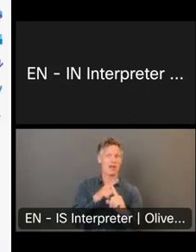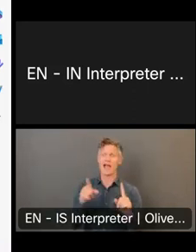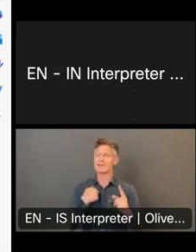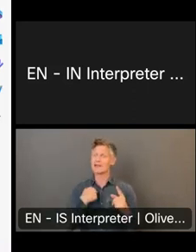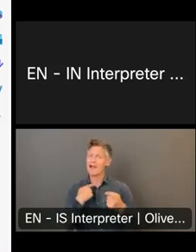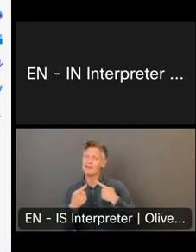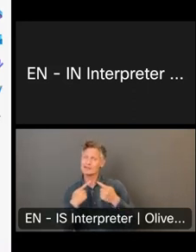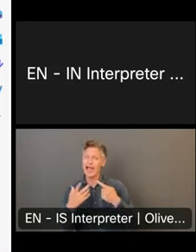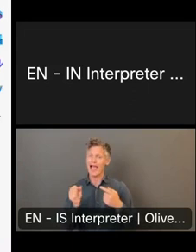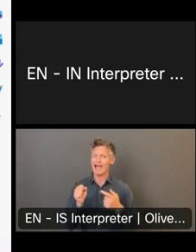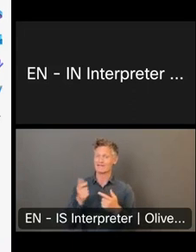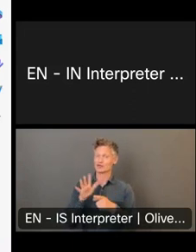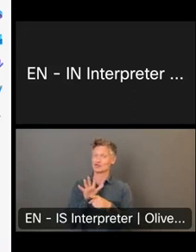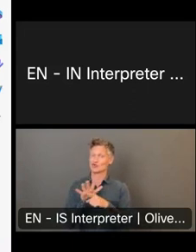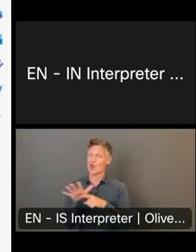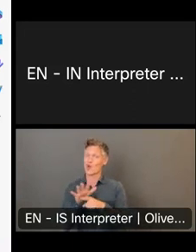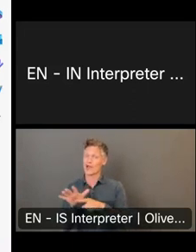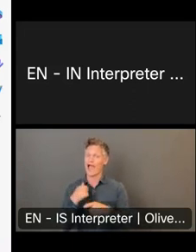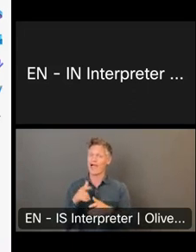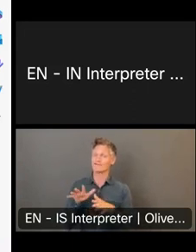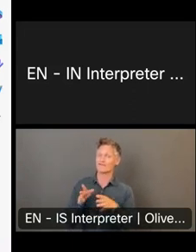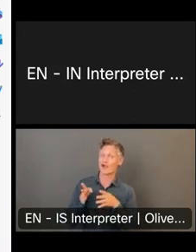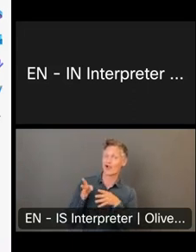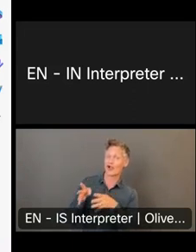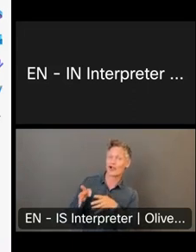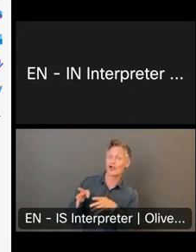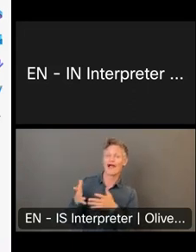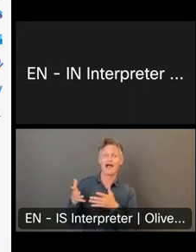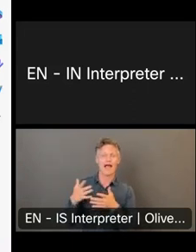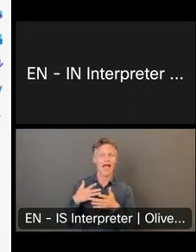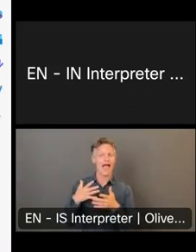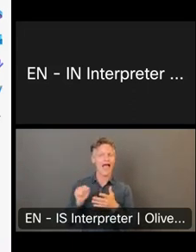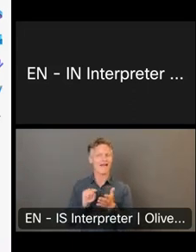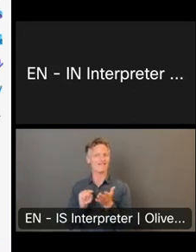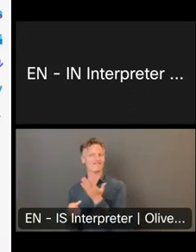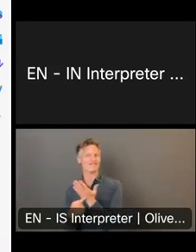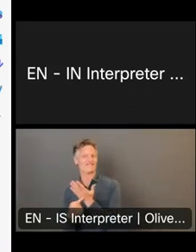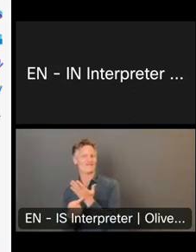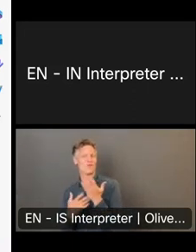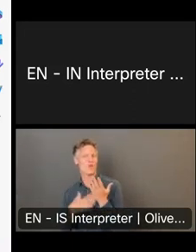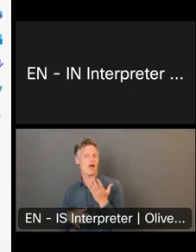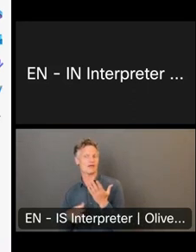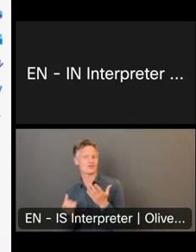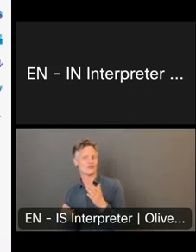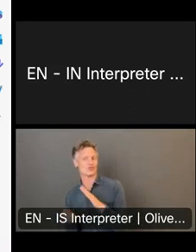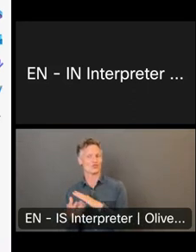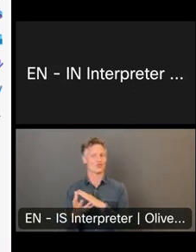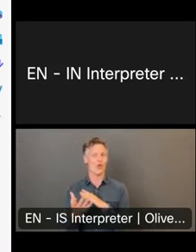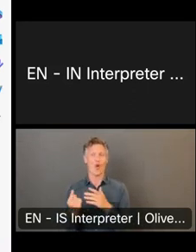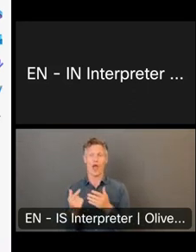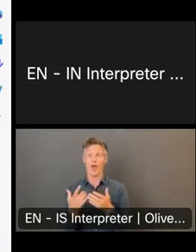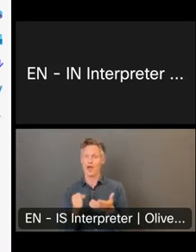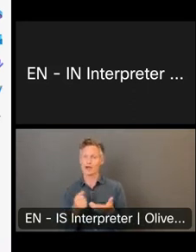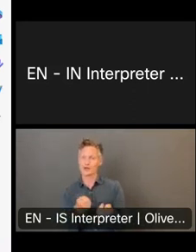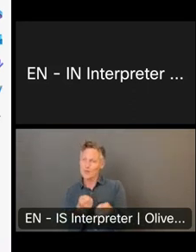tell it for some reason and to communicate something or to suggest something or to create some kind of relationship within